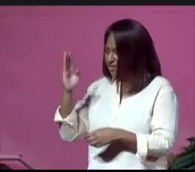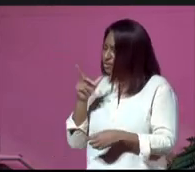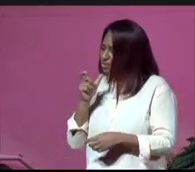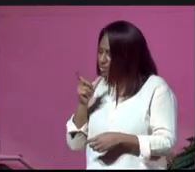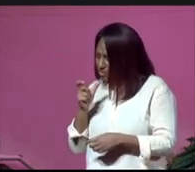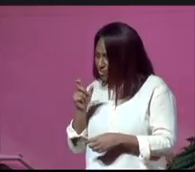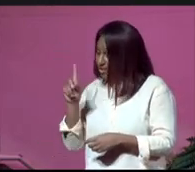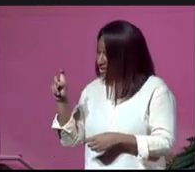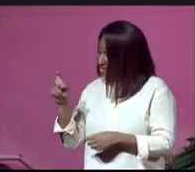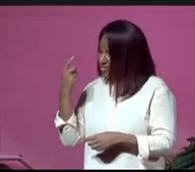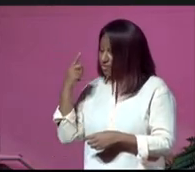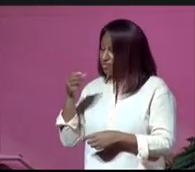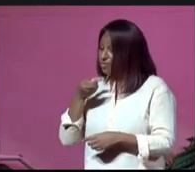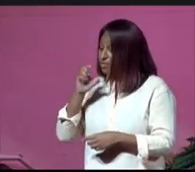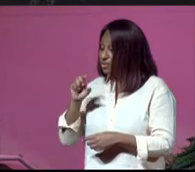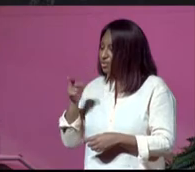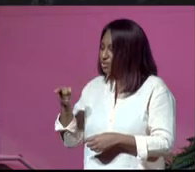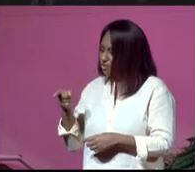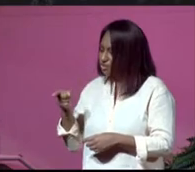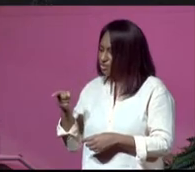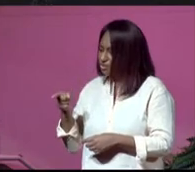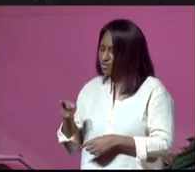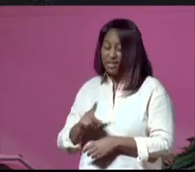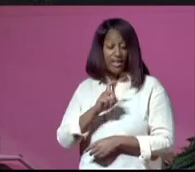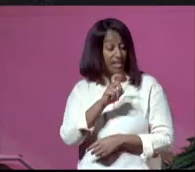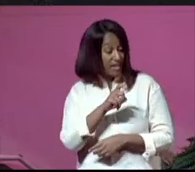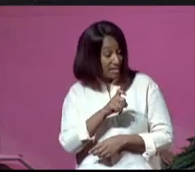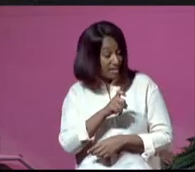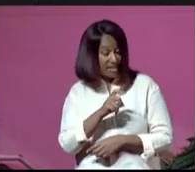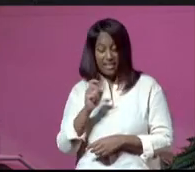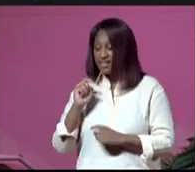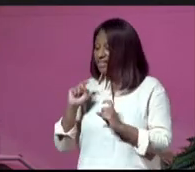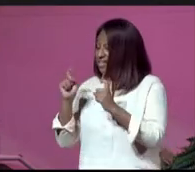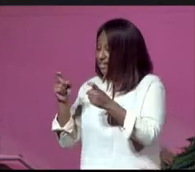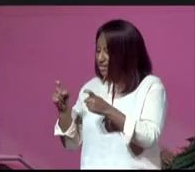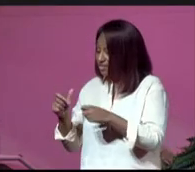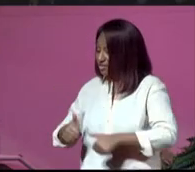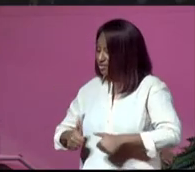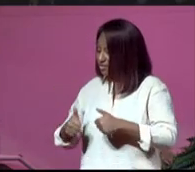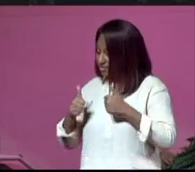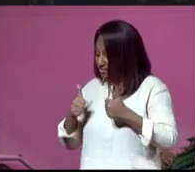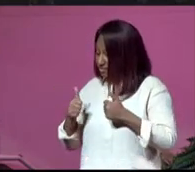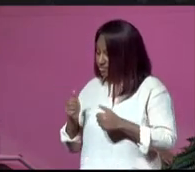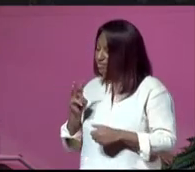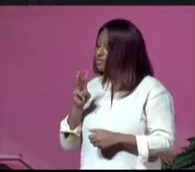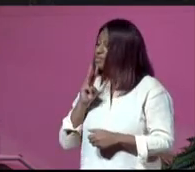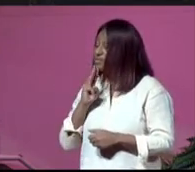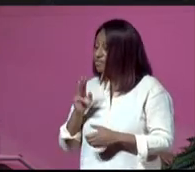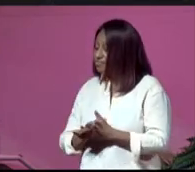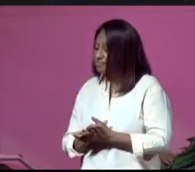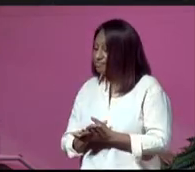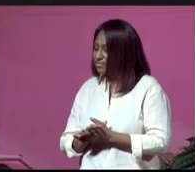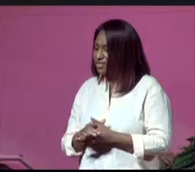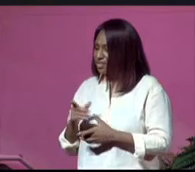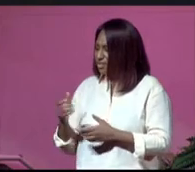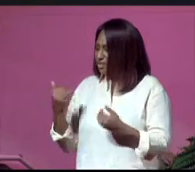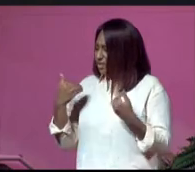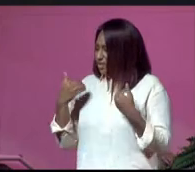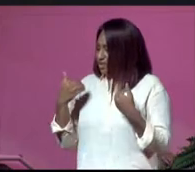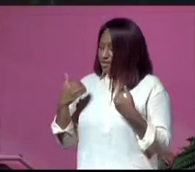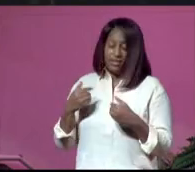asks you for a drink, you would have asked him and he would have given you living water. Sir, the woman said, you have nothing to